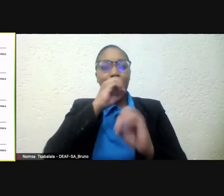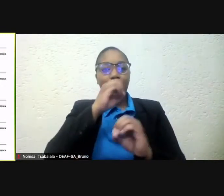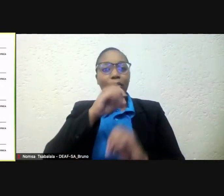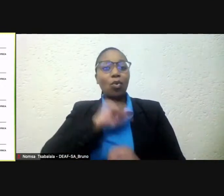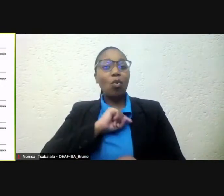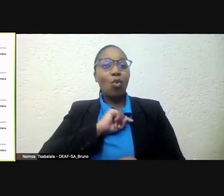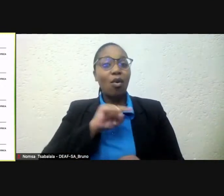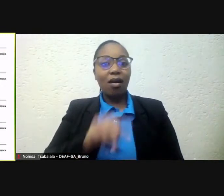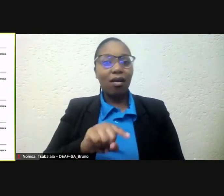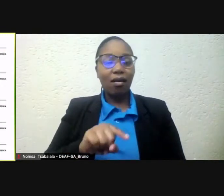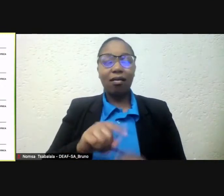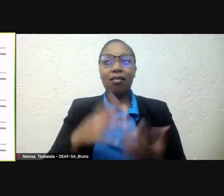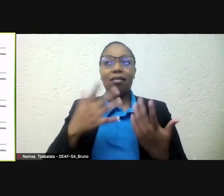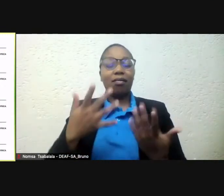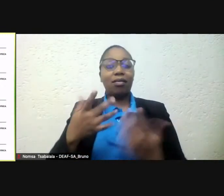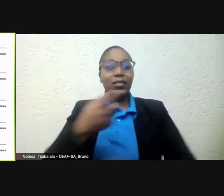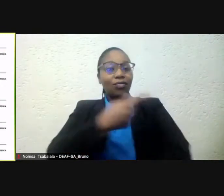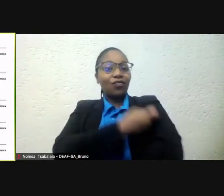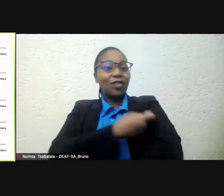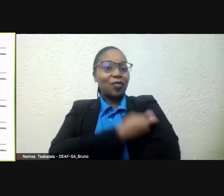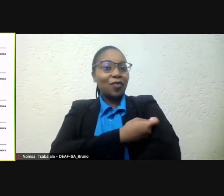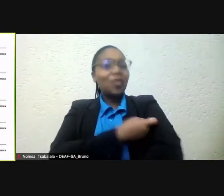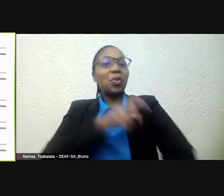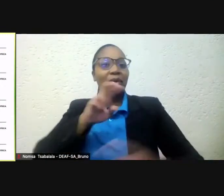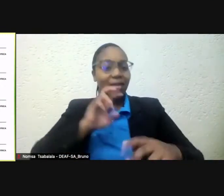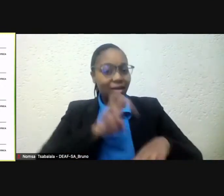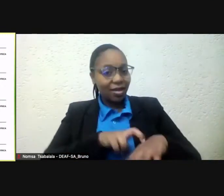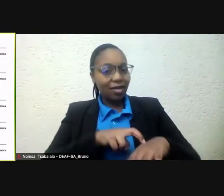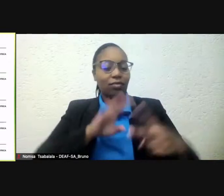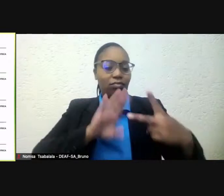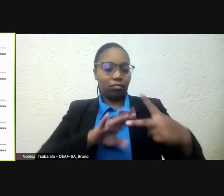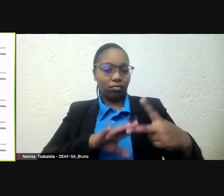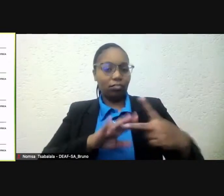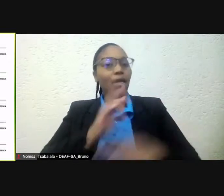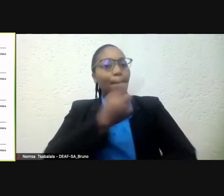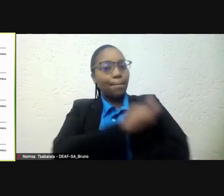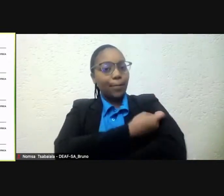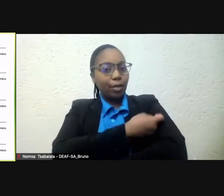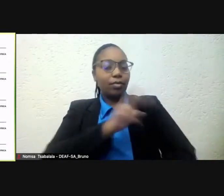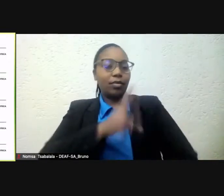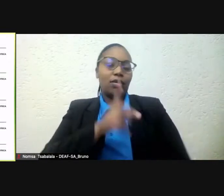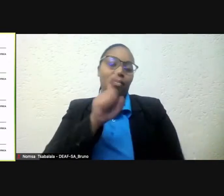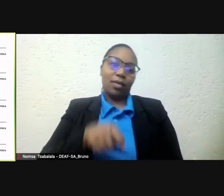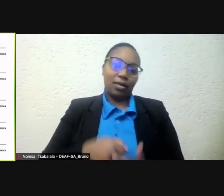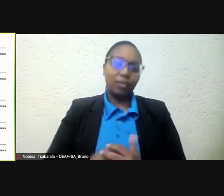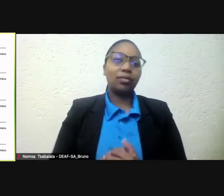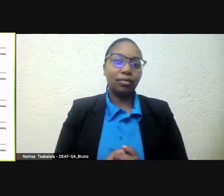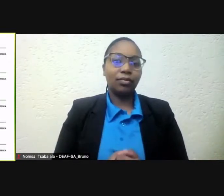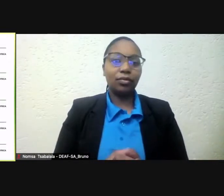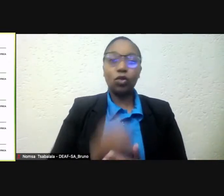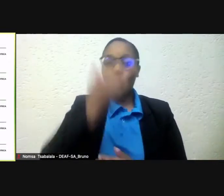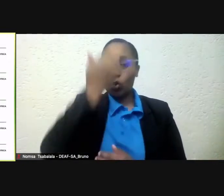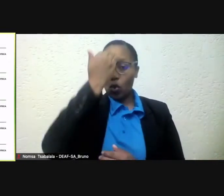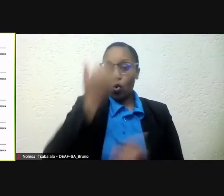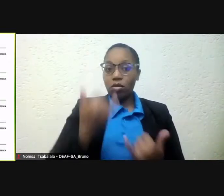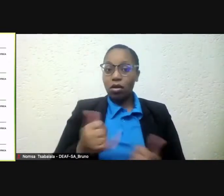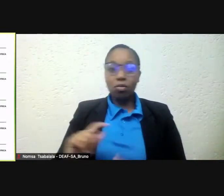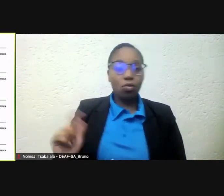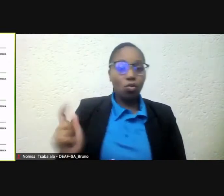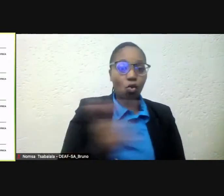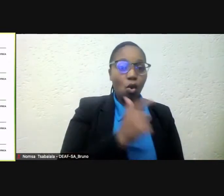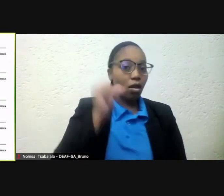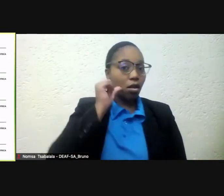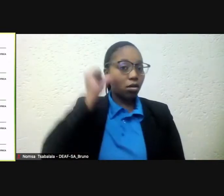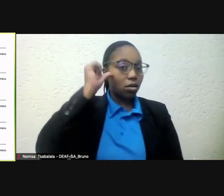full protection which is required. As we know by now, all adults and all children over